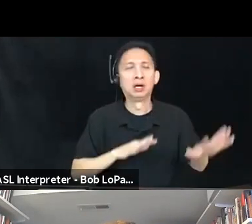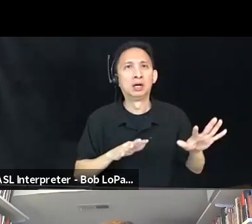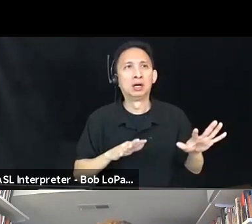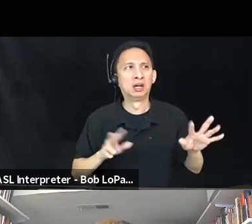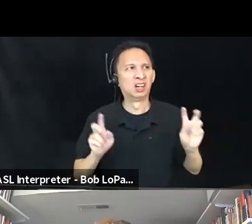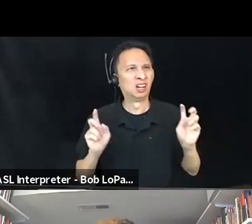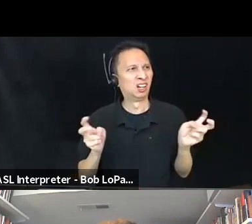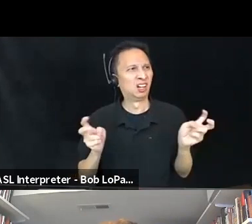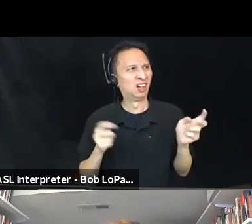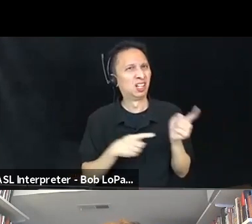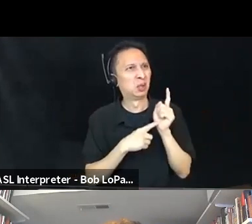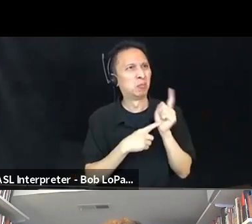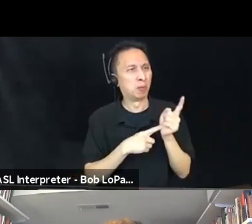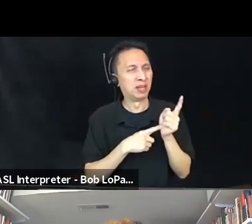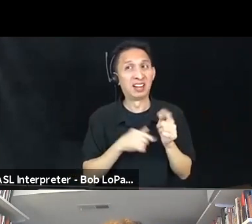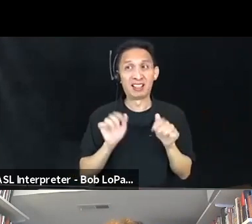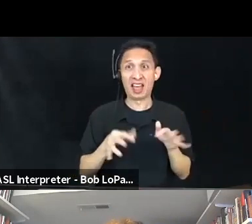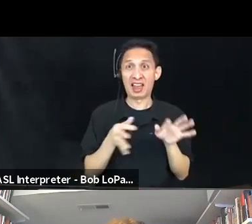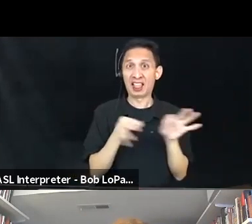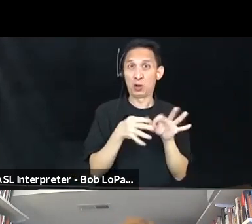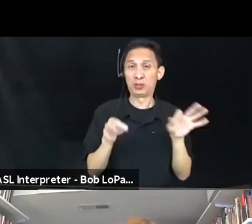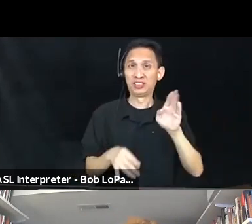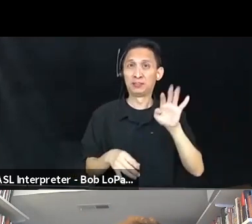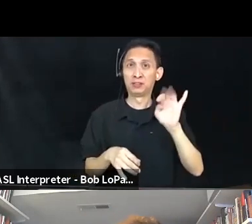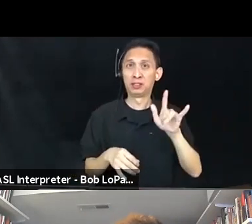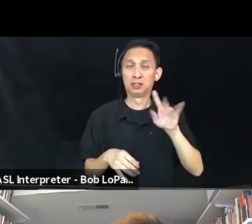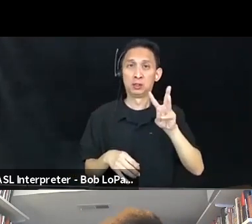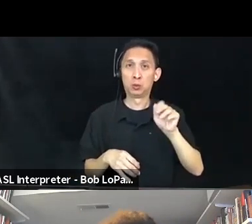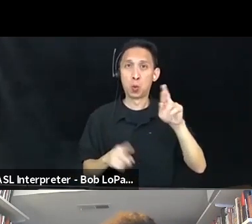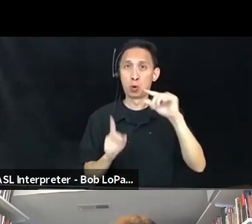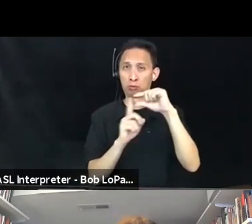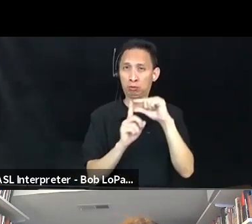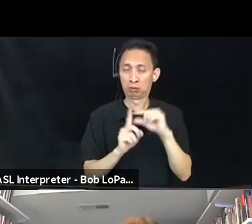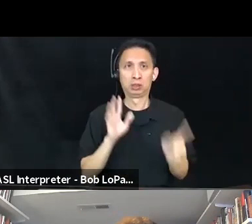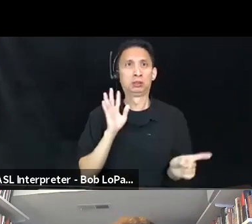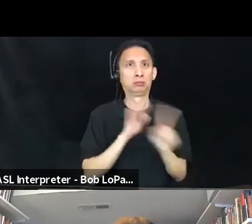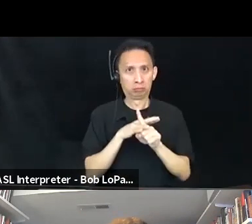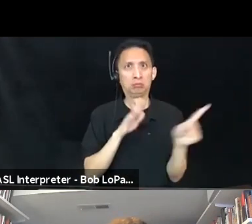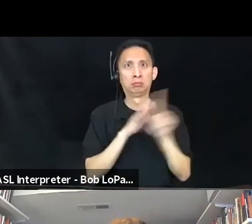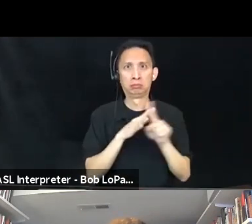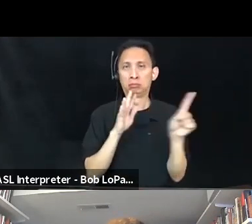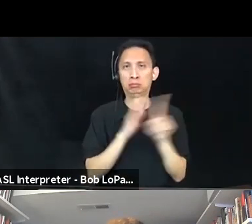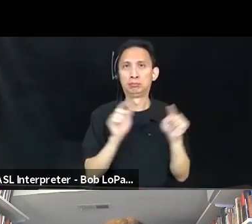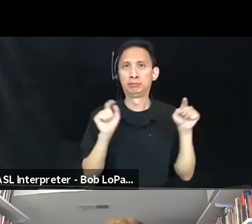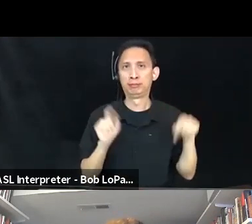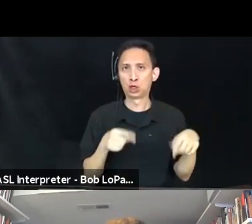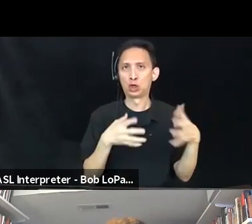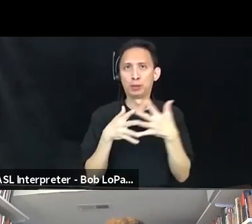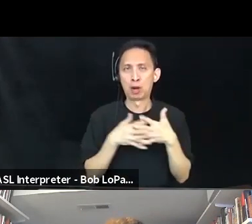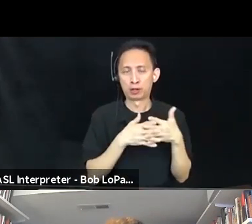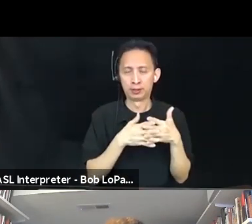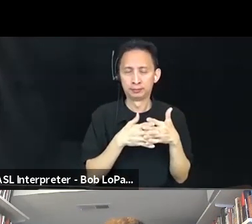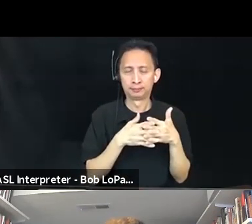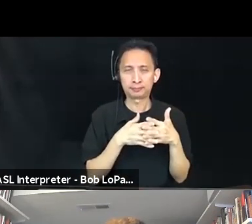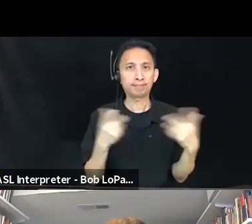where the language of civil war has surfaced or resurfaced in the United States context itself. And I think this is an